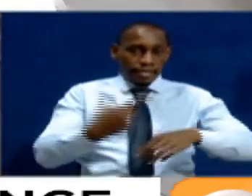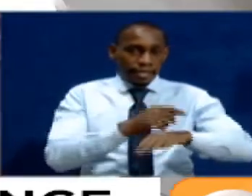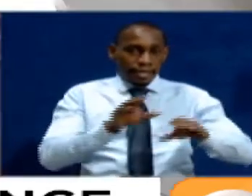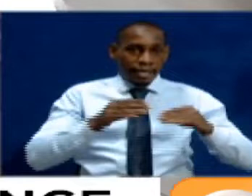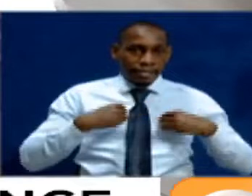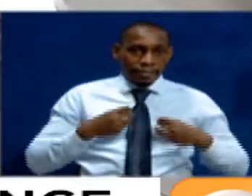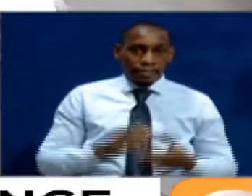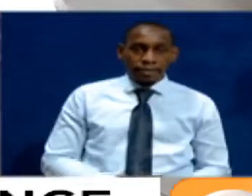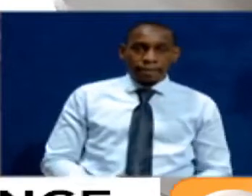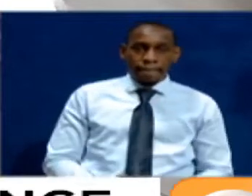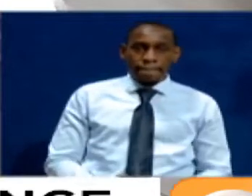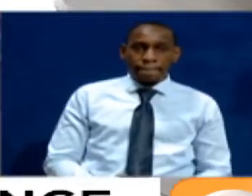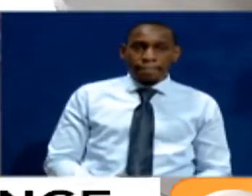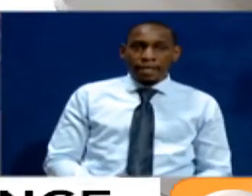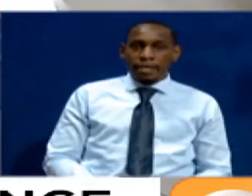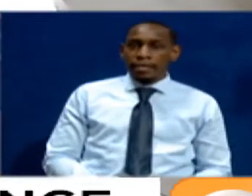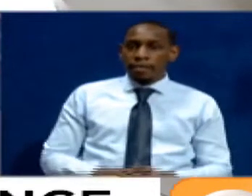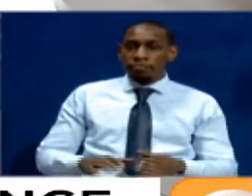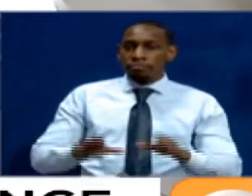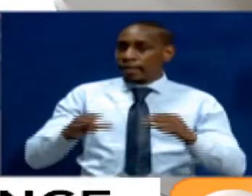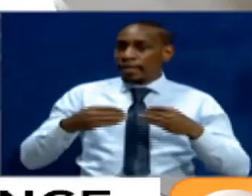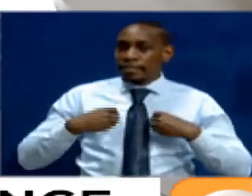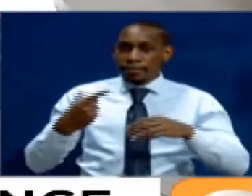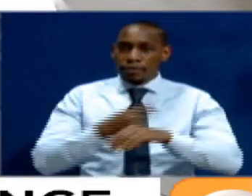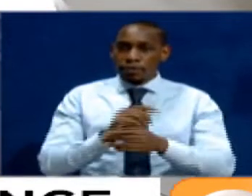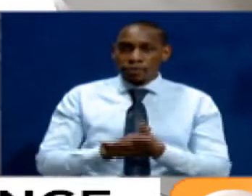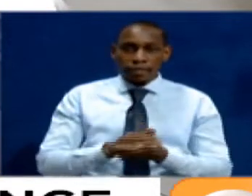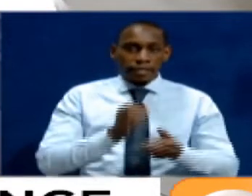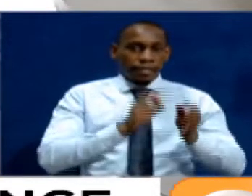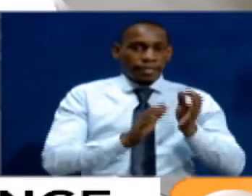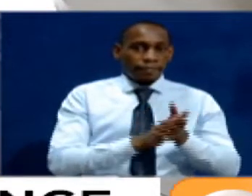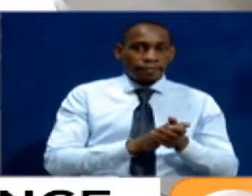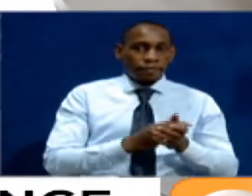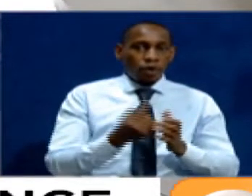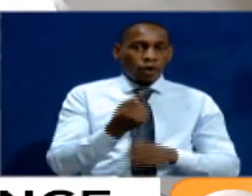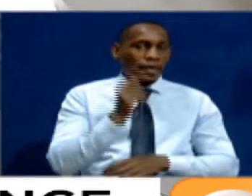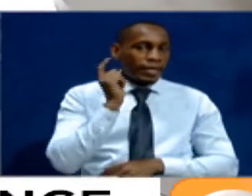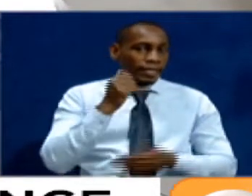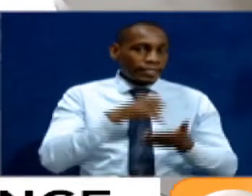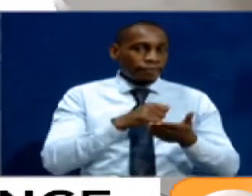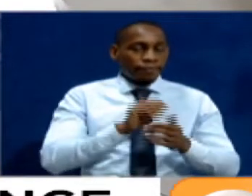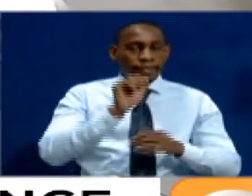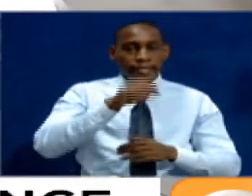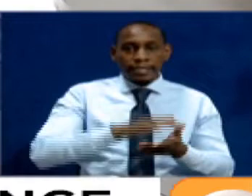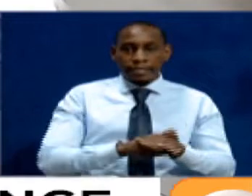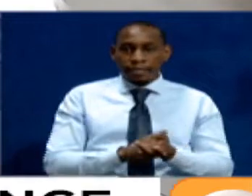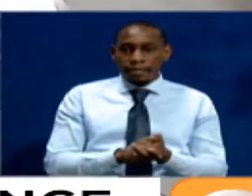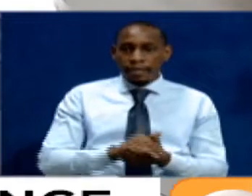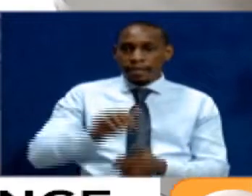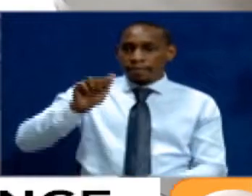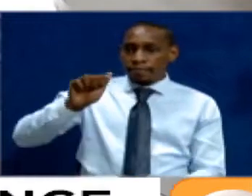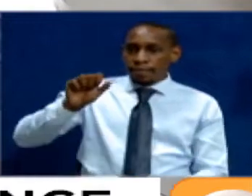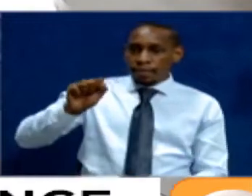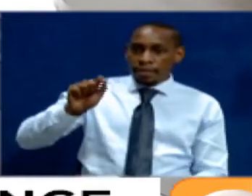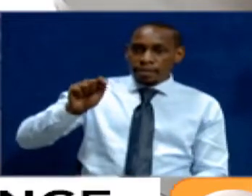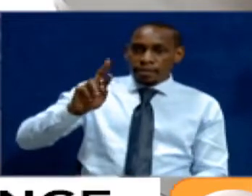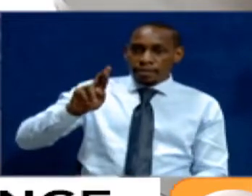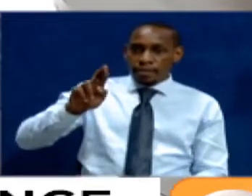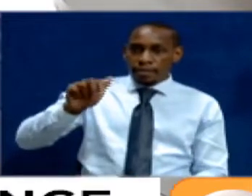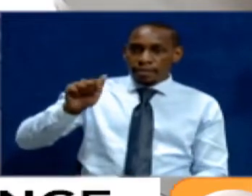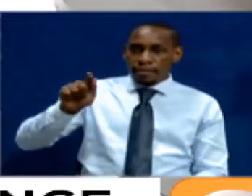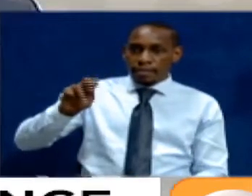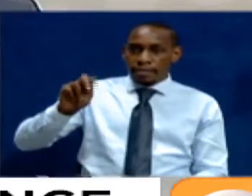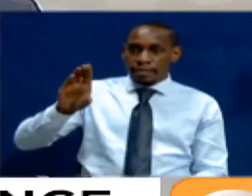shot. So Dr. Mutwiri, feel free to take a shot, right? Yeah, if it is only to do with eggs, yes. For AstraZeneca. Correct. To be